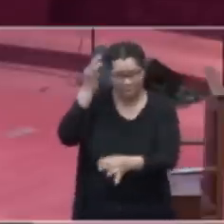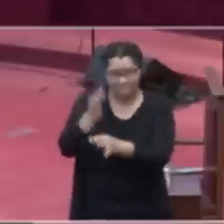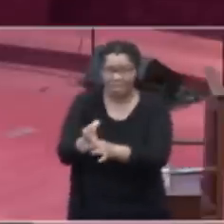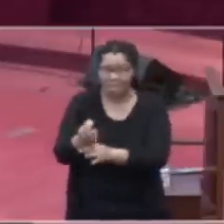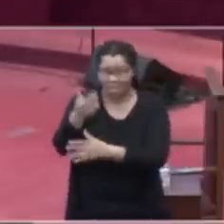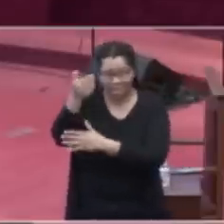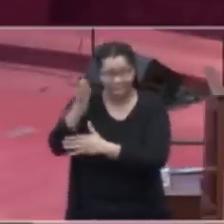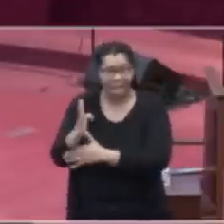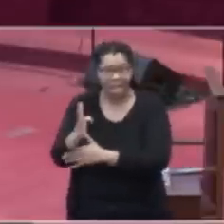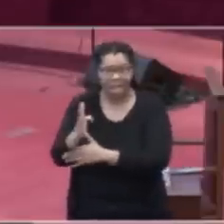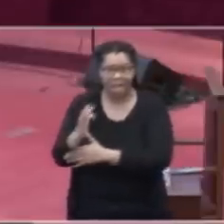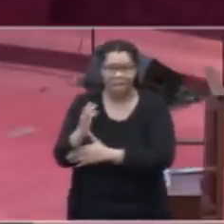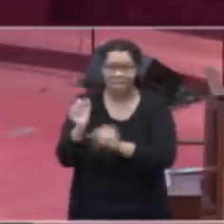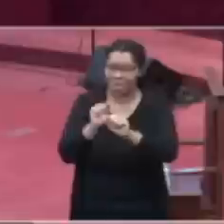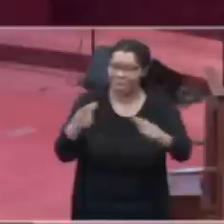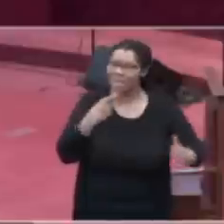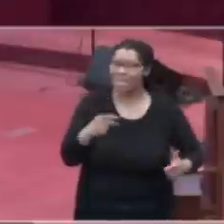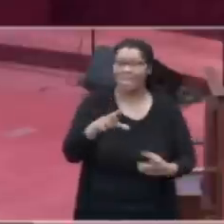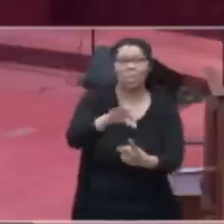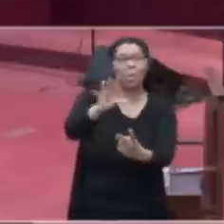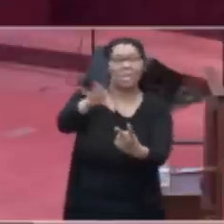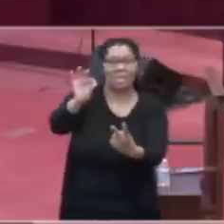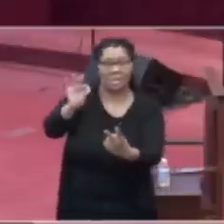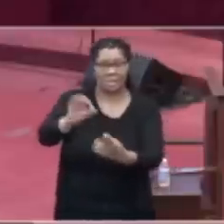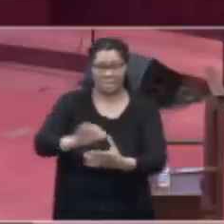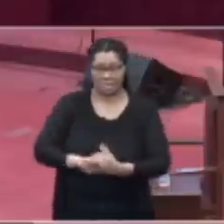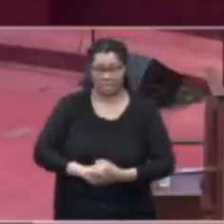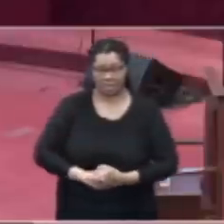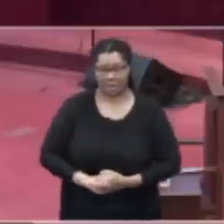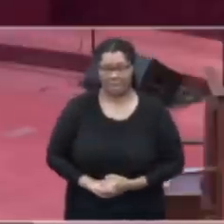Him? Everybody say choices.